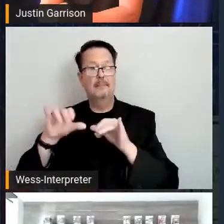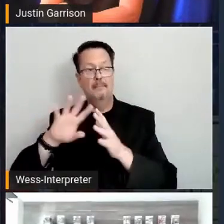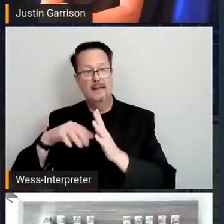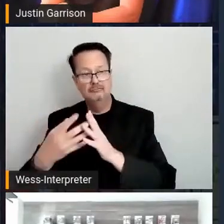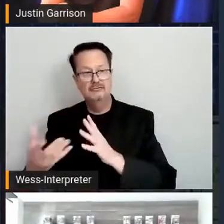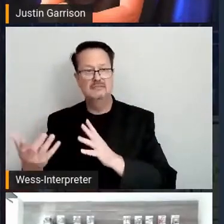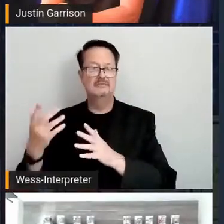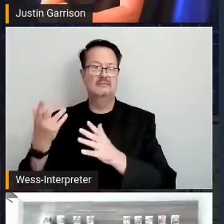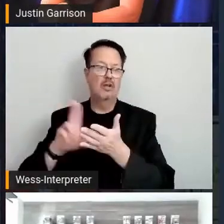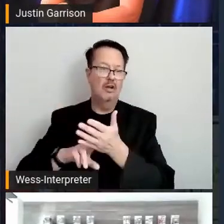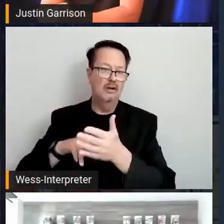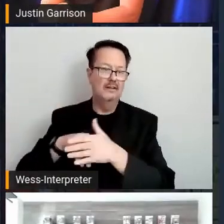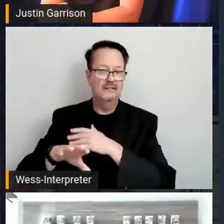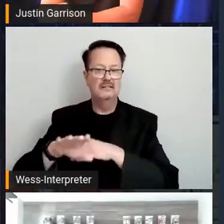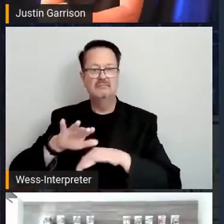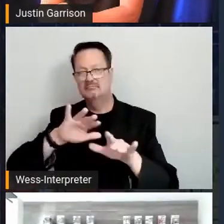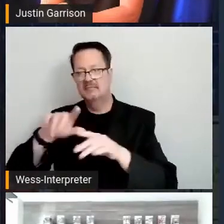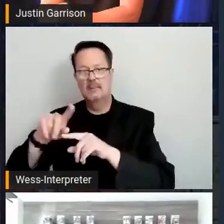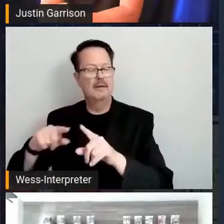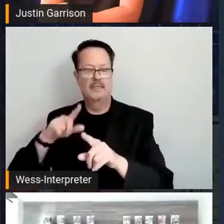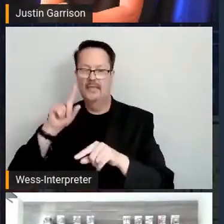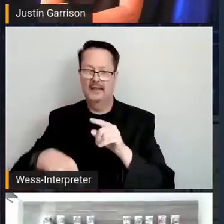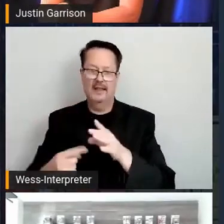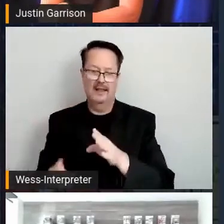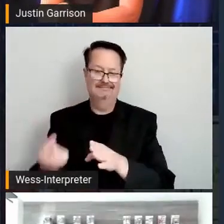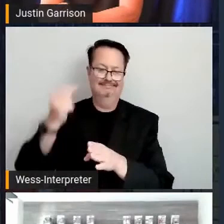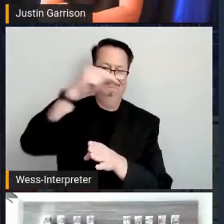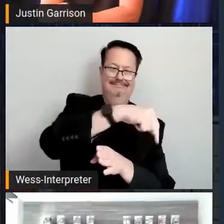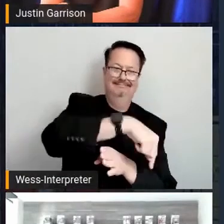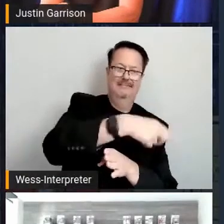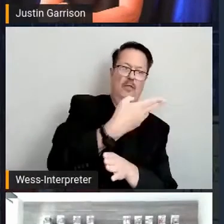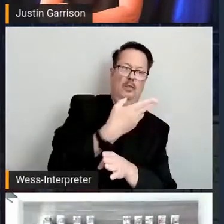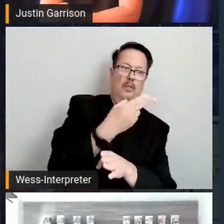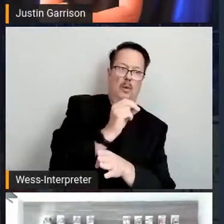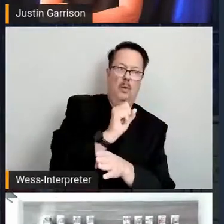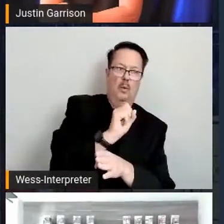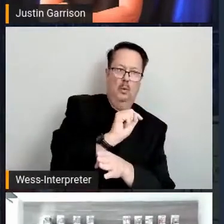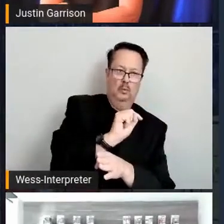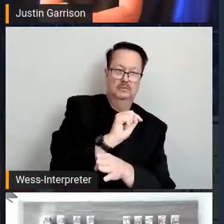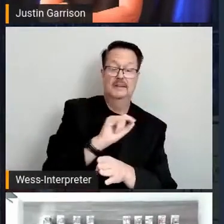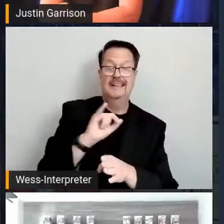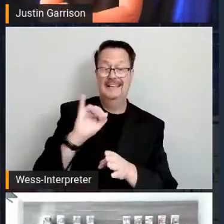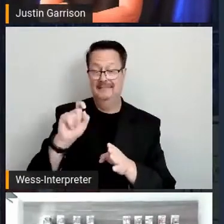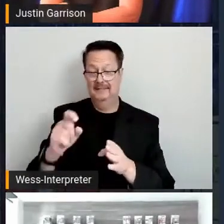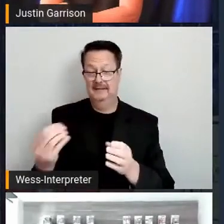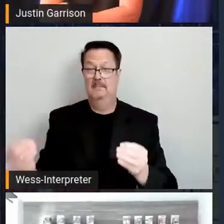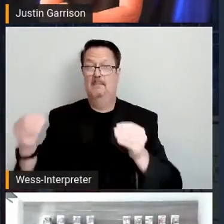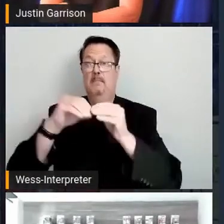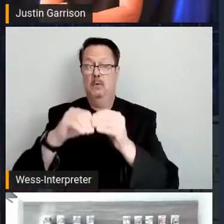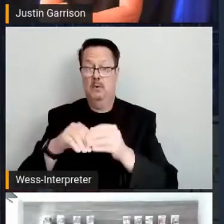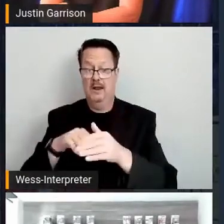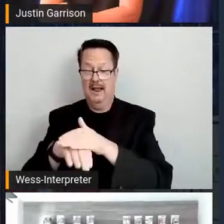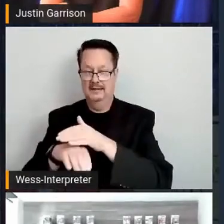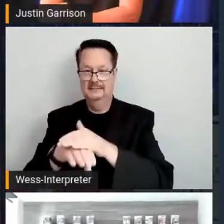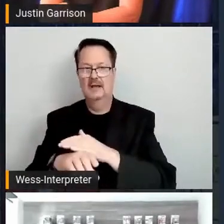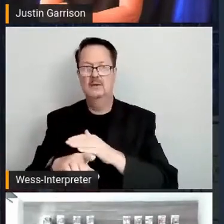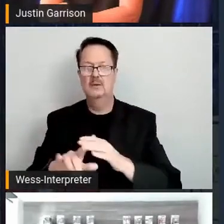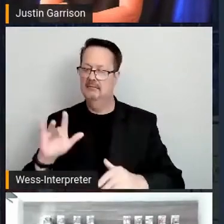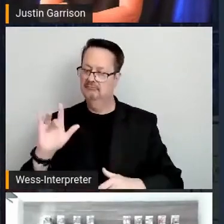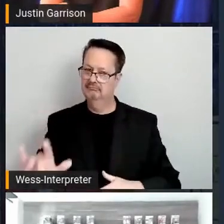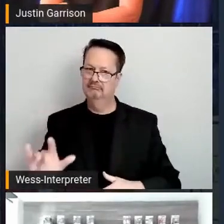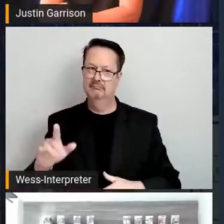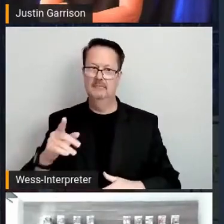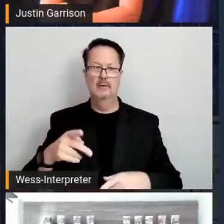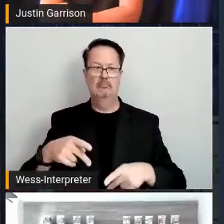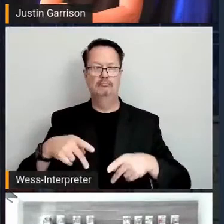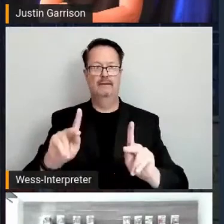but they don't actually have access to the host. For those that need a little bit more privilege, you can go into privilege mode. So